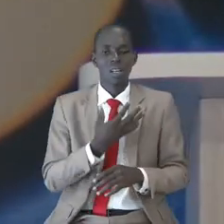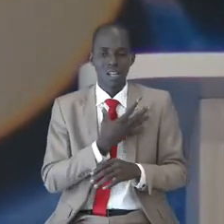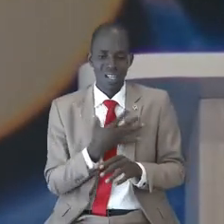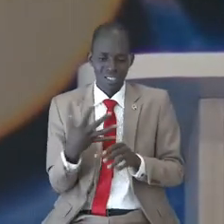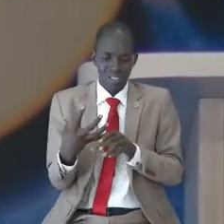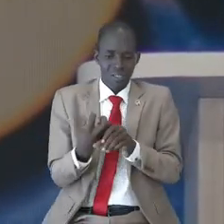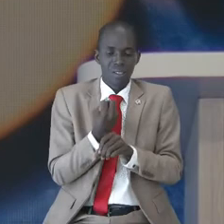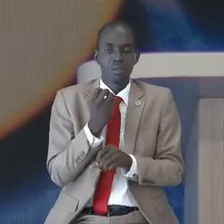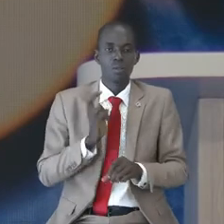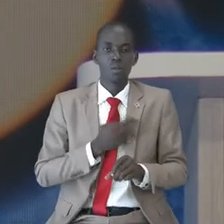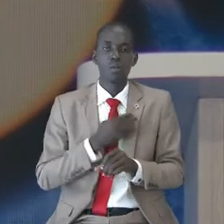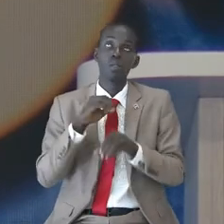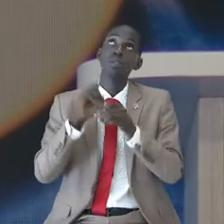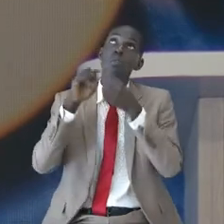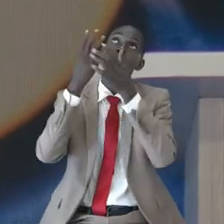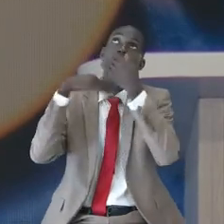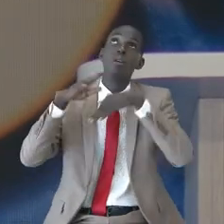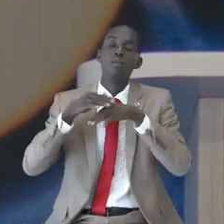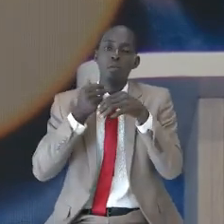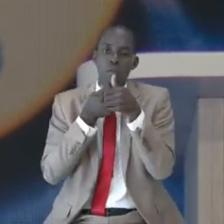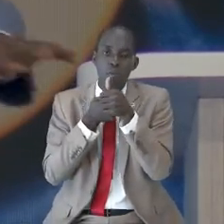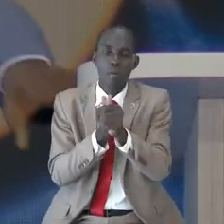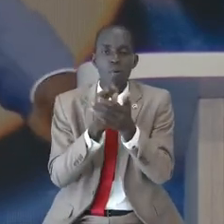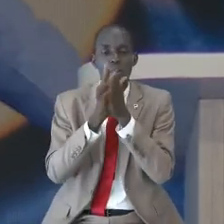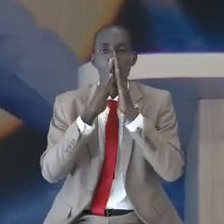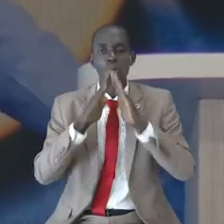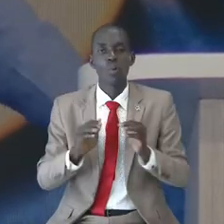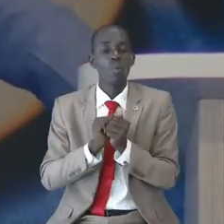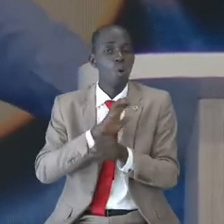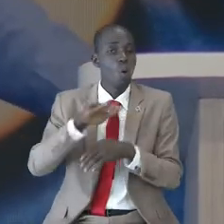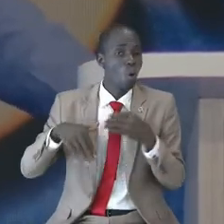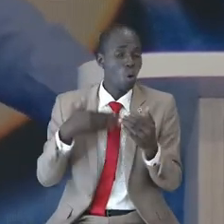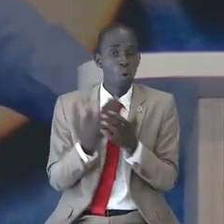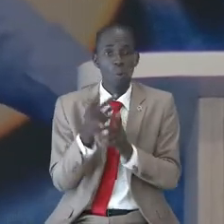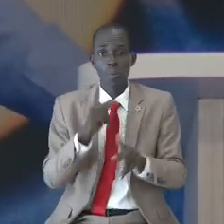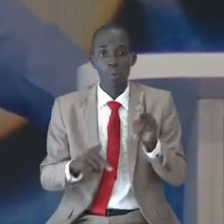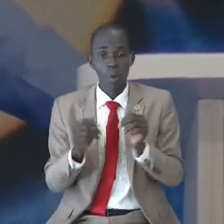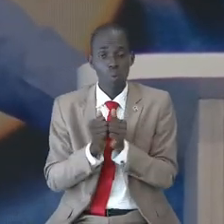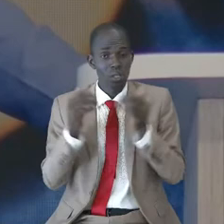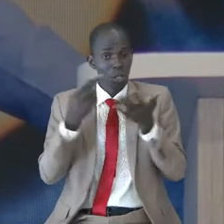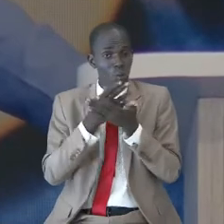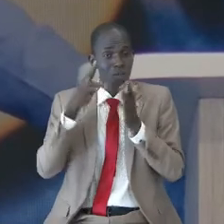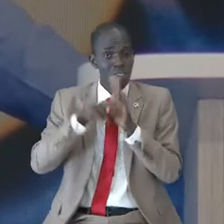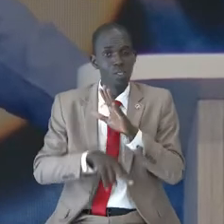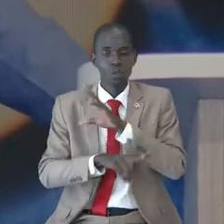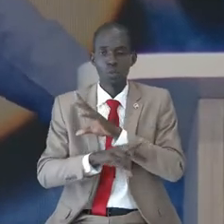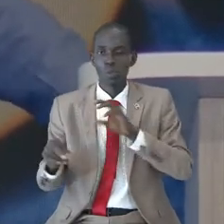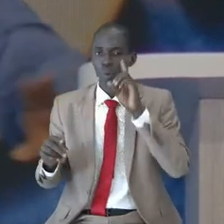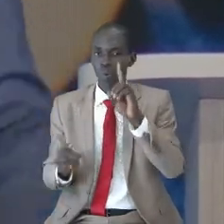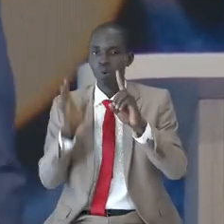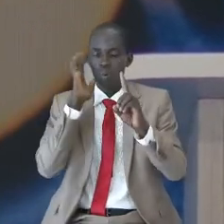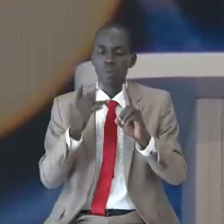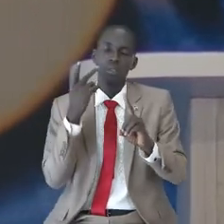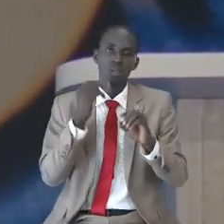to heaven. Follow peace with all men, and holiness without which no man shall see the